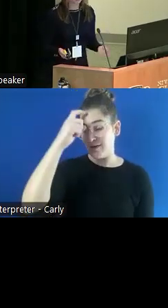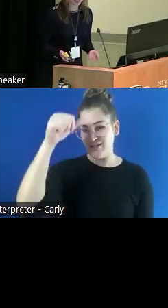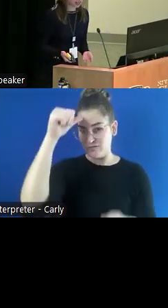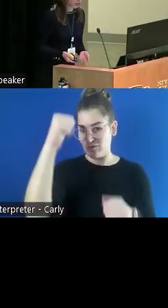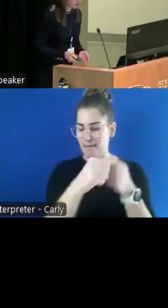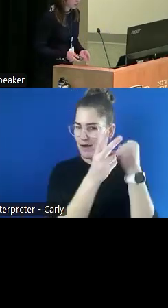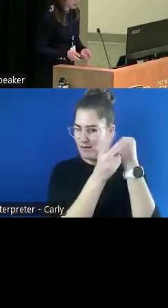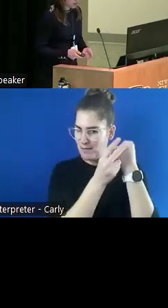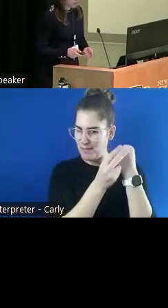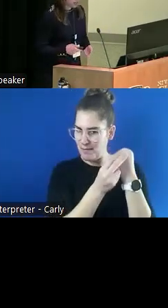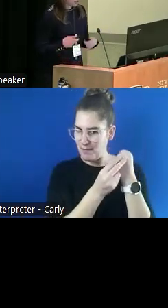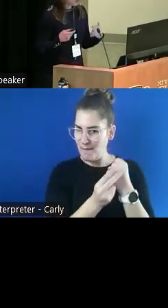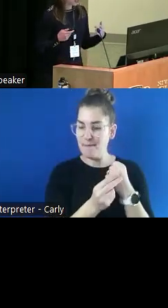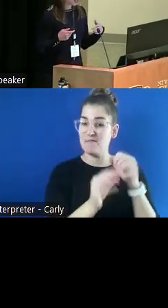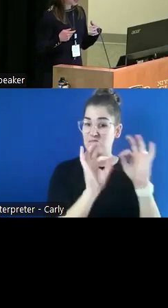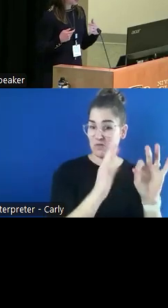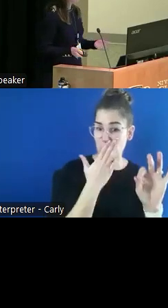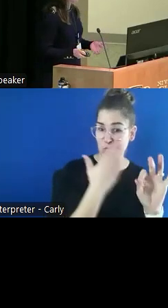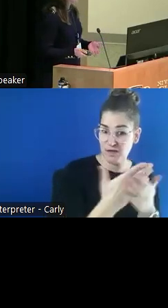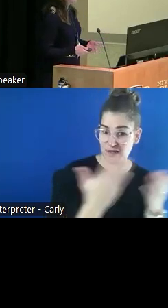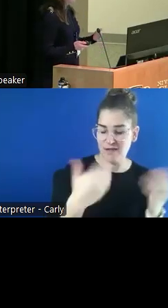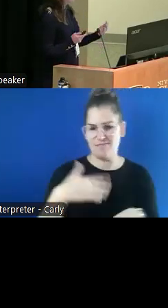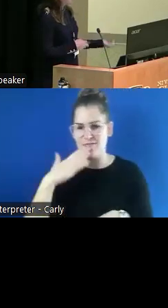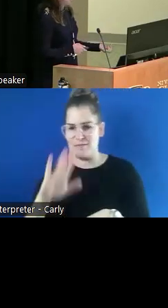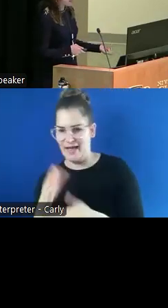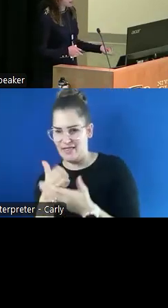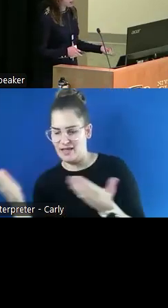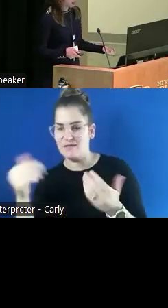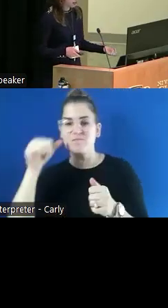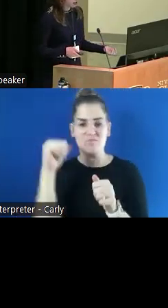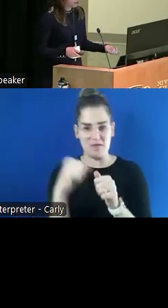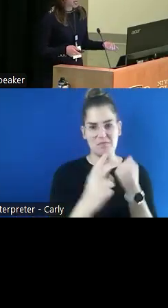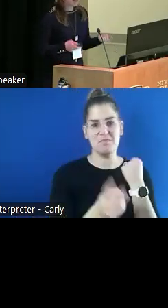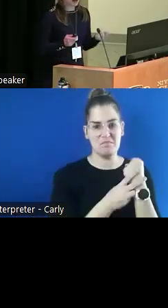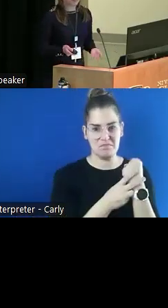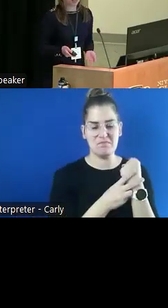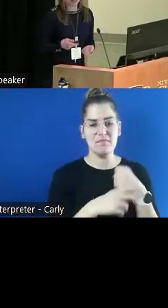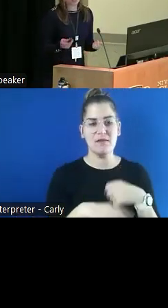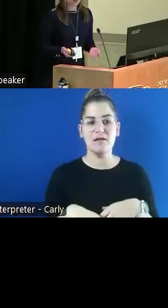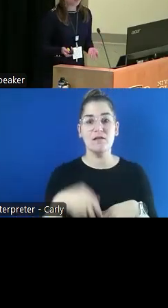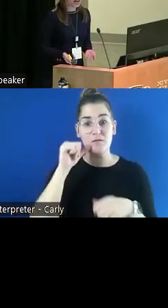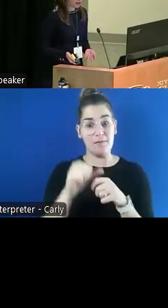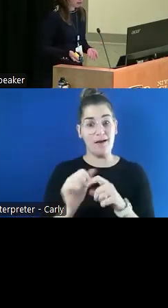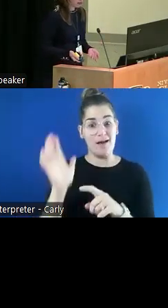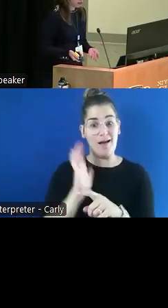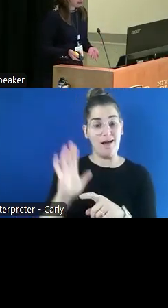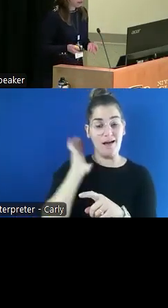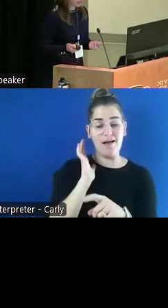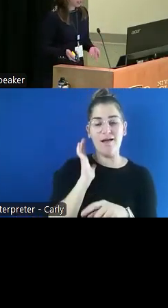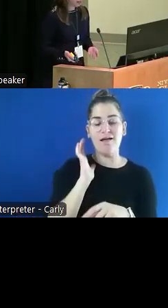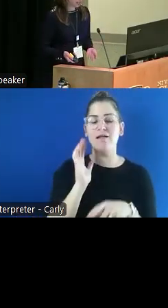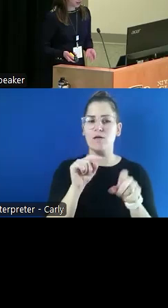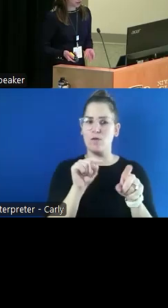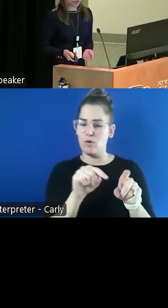hits and misses. We can use this to remember that in the past, we have benefited in some way from